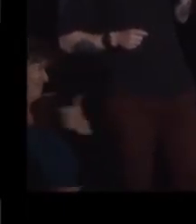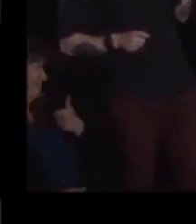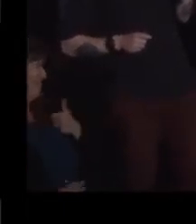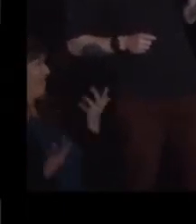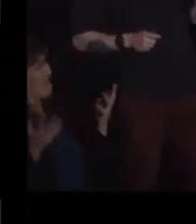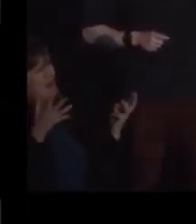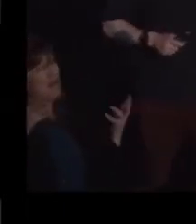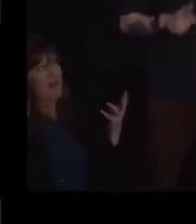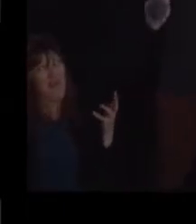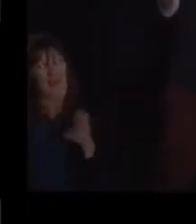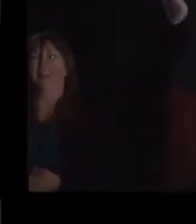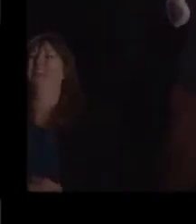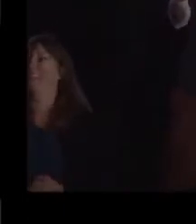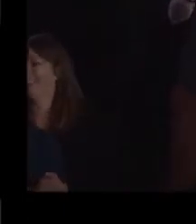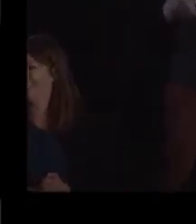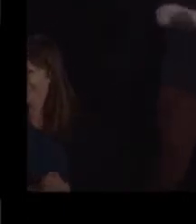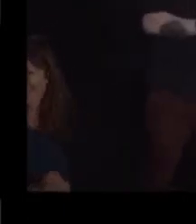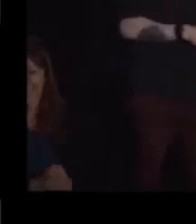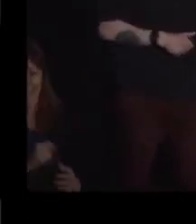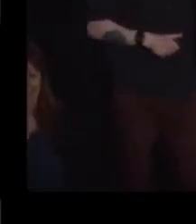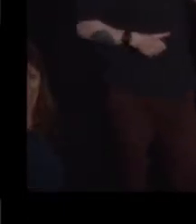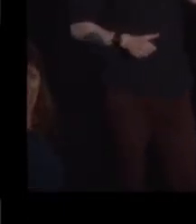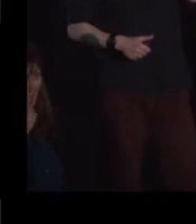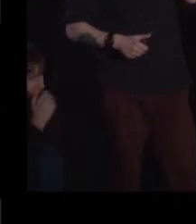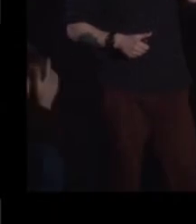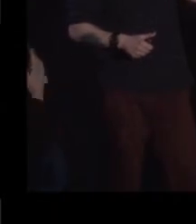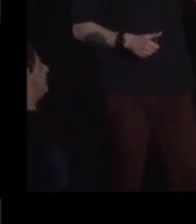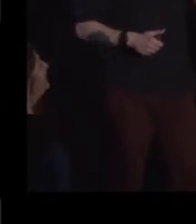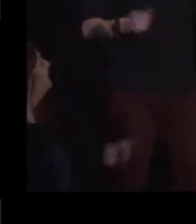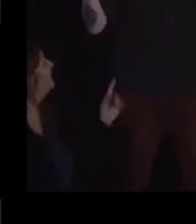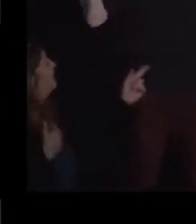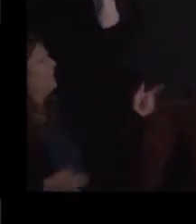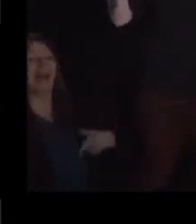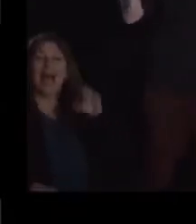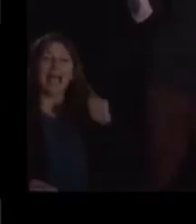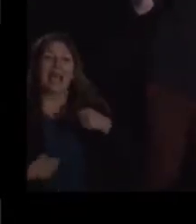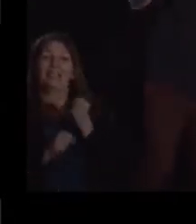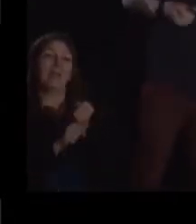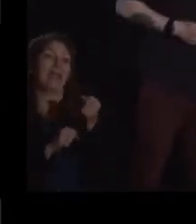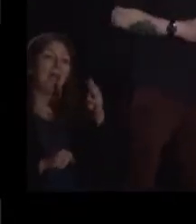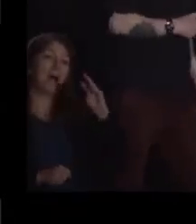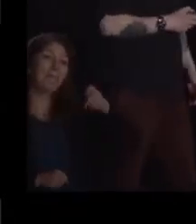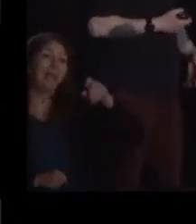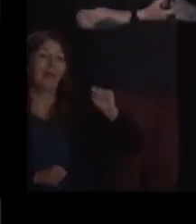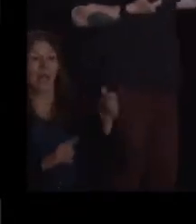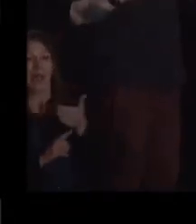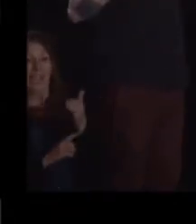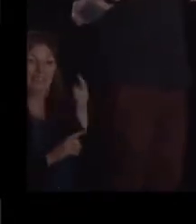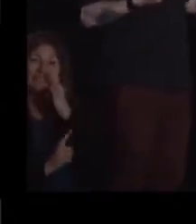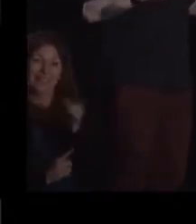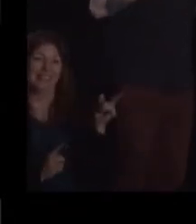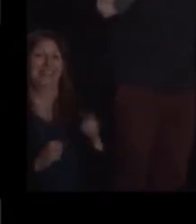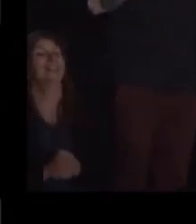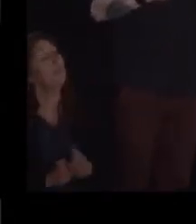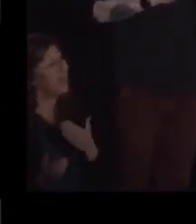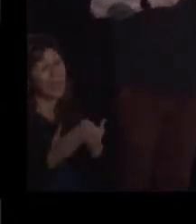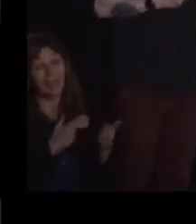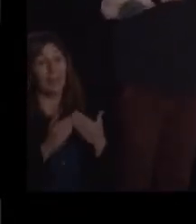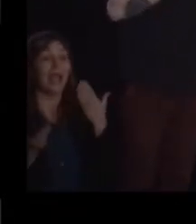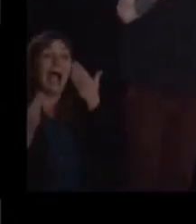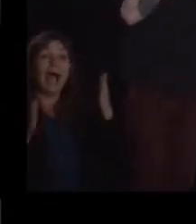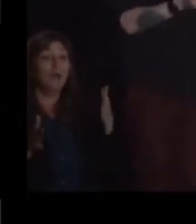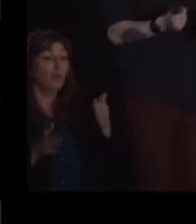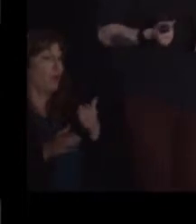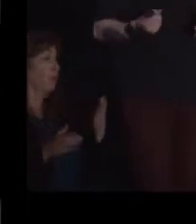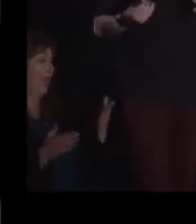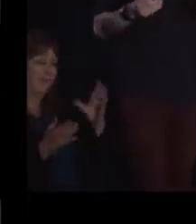as well. Woo! Yeah. I figured if I just make a maple leaf, everyone would be happy. But it's just like, I don't know where it's